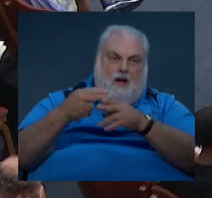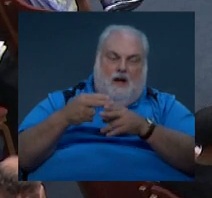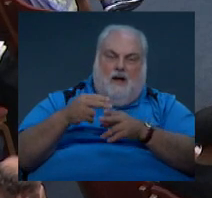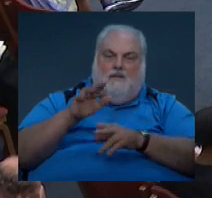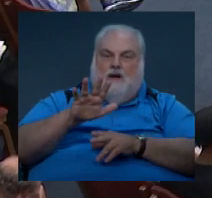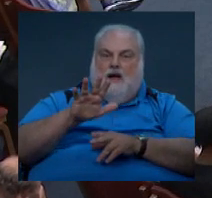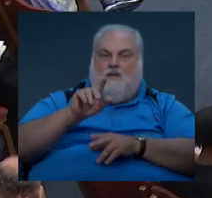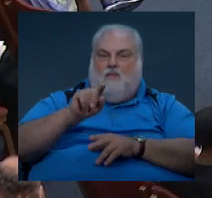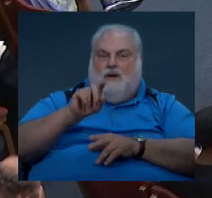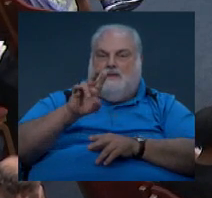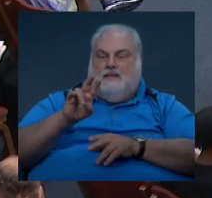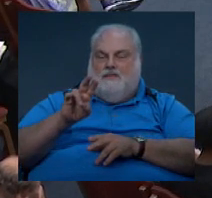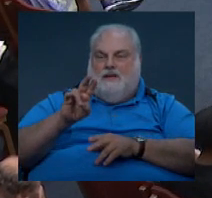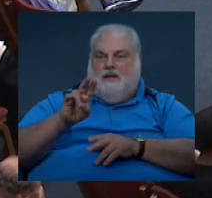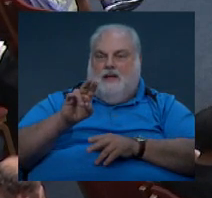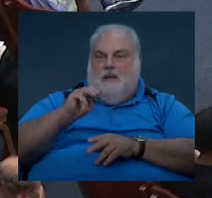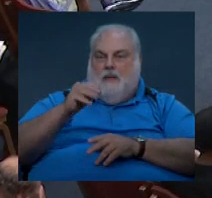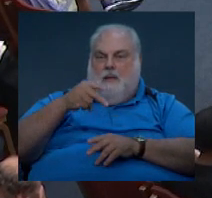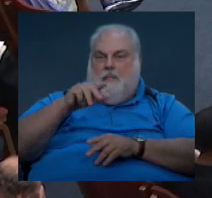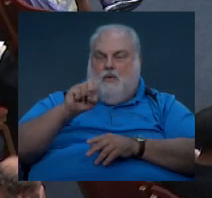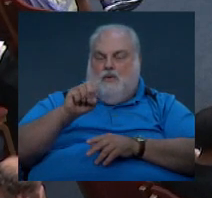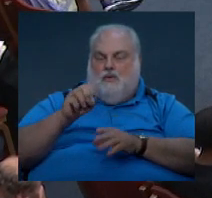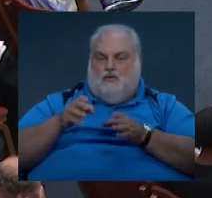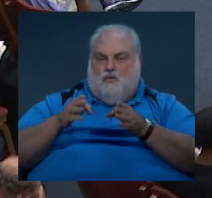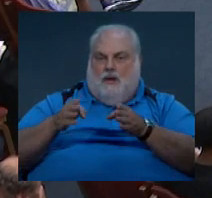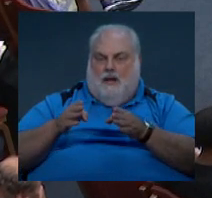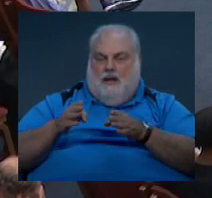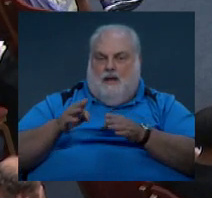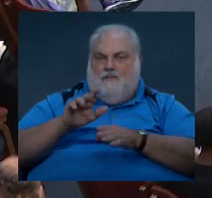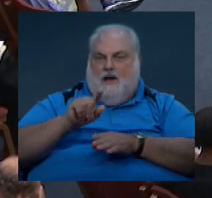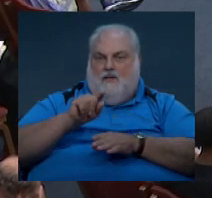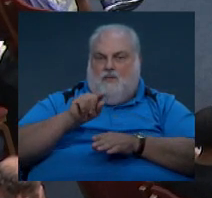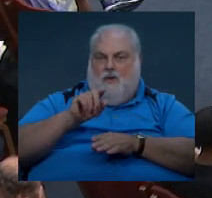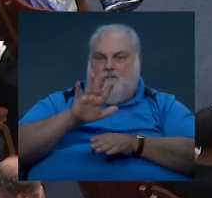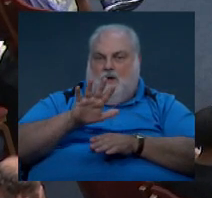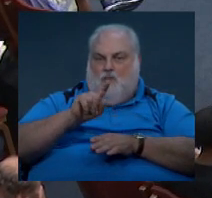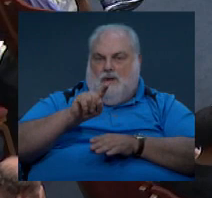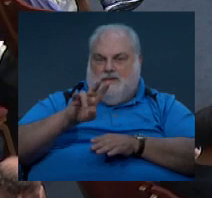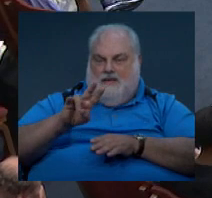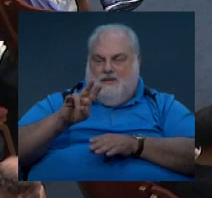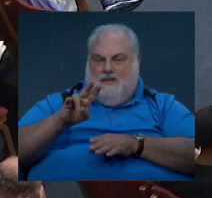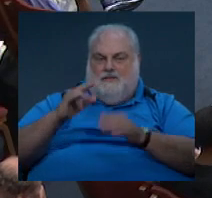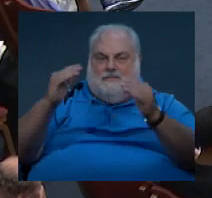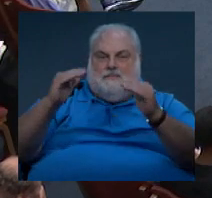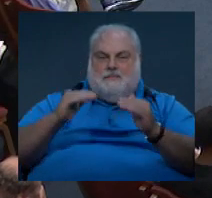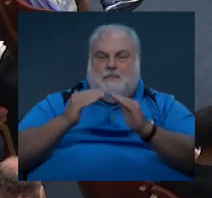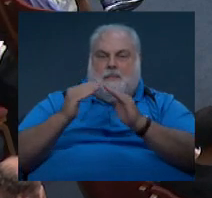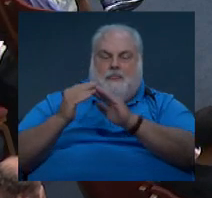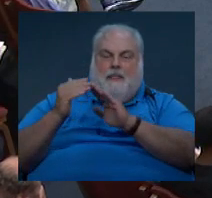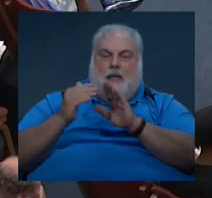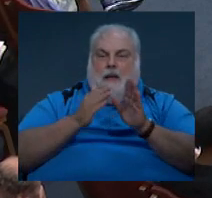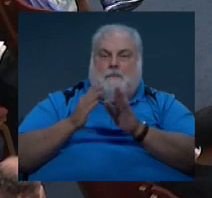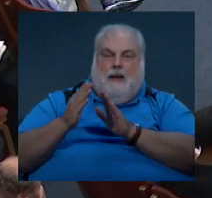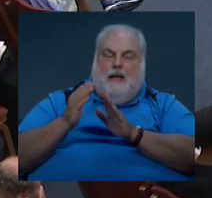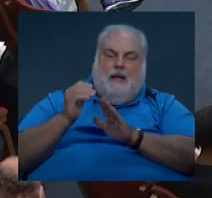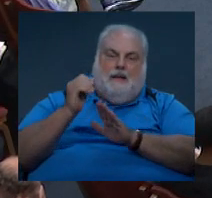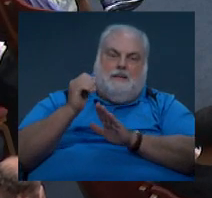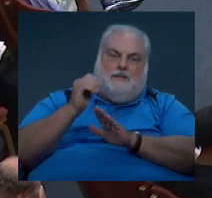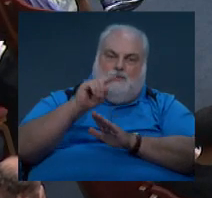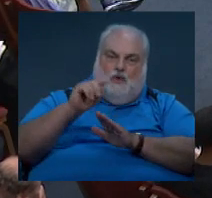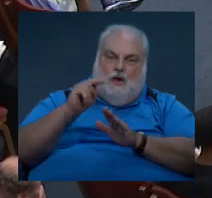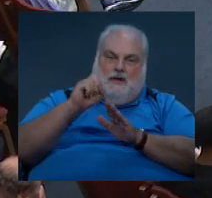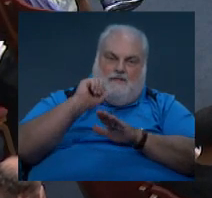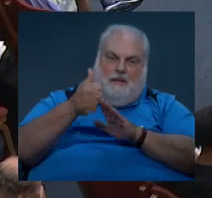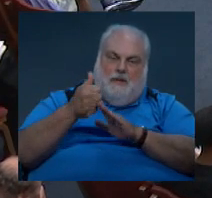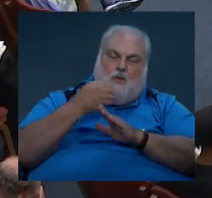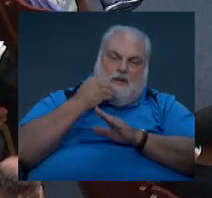titled 517 Maple Street, short form PDR, located at 517 Maple Street. An ordinance to approve a plan zoning development, establish